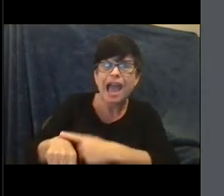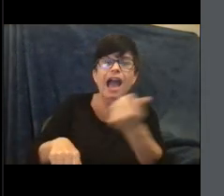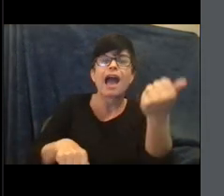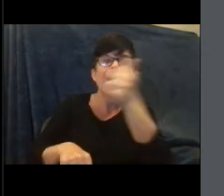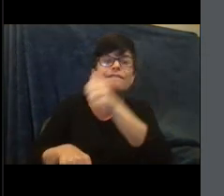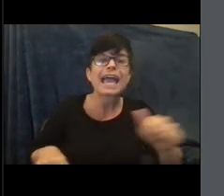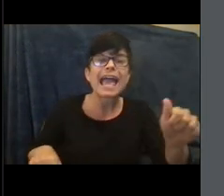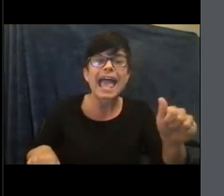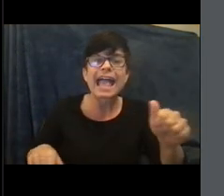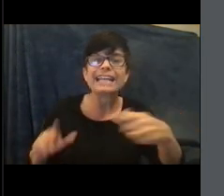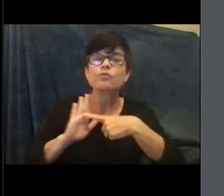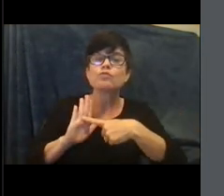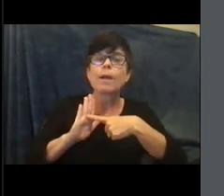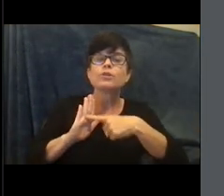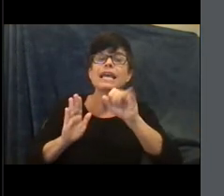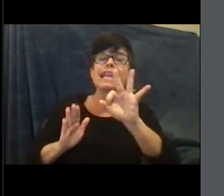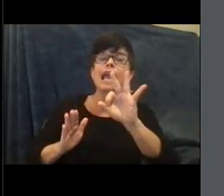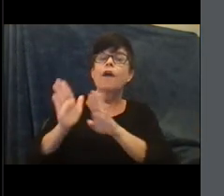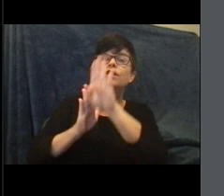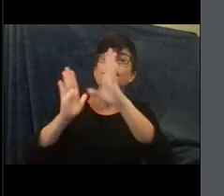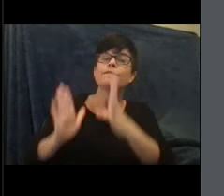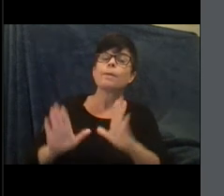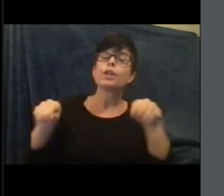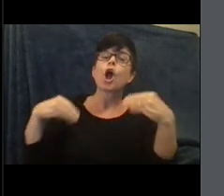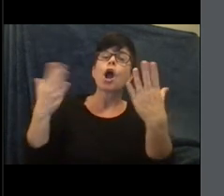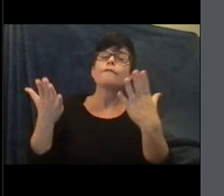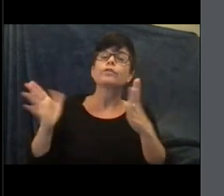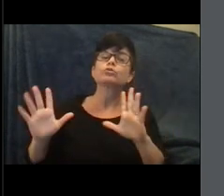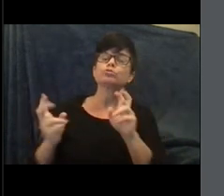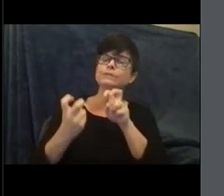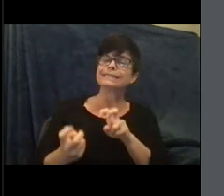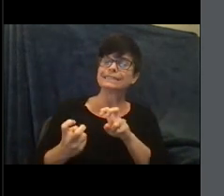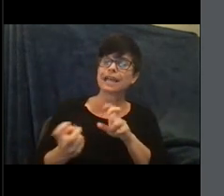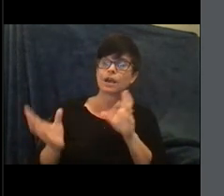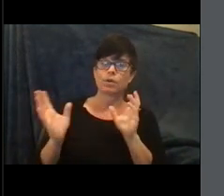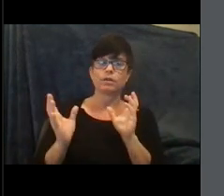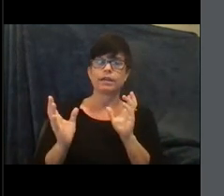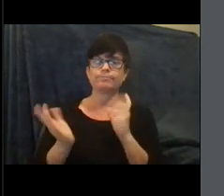developer offered to meet with us.